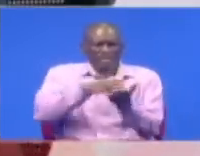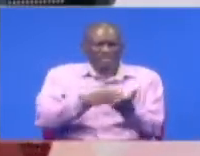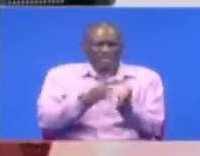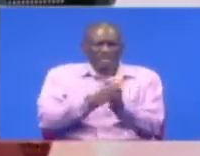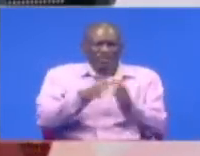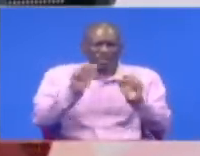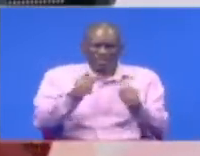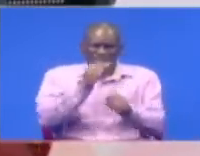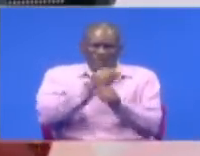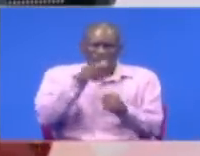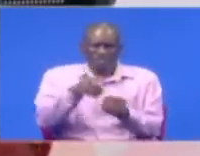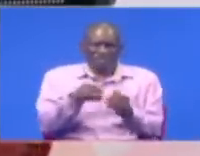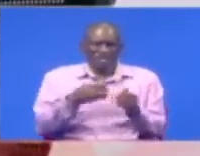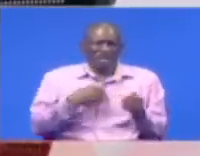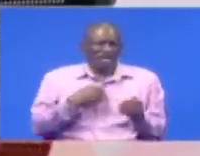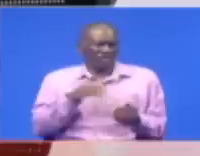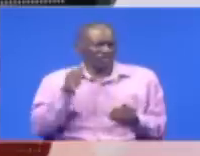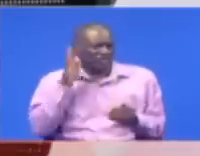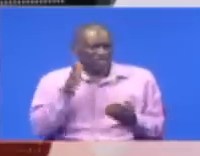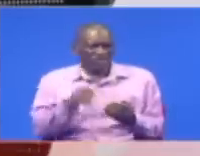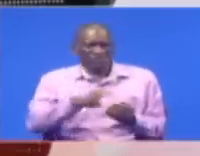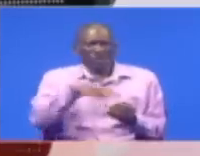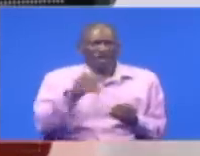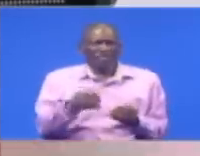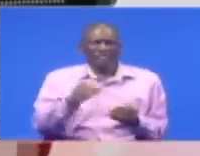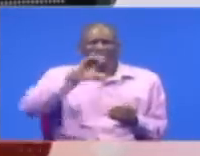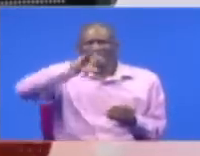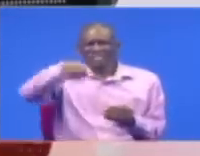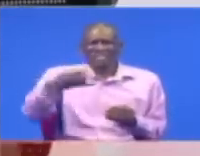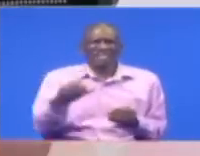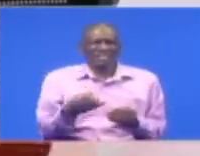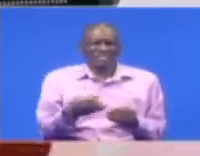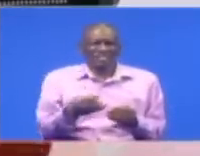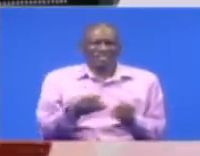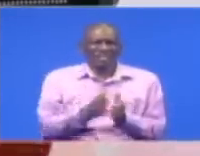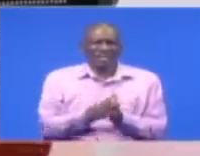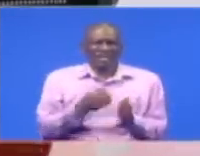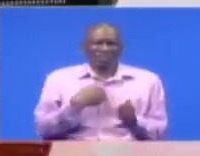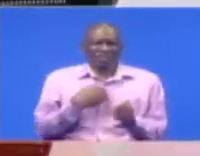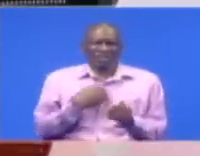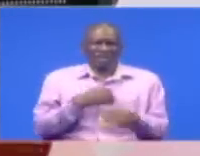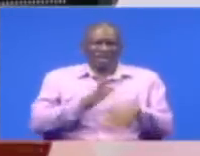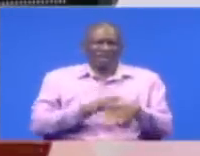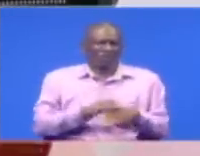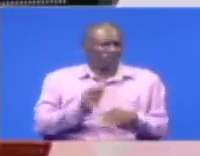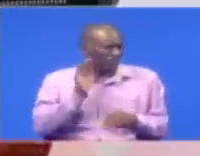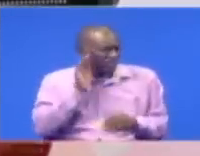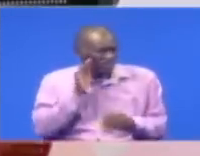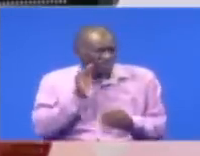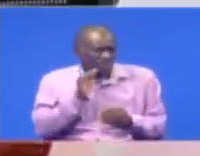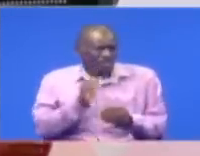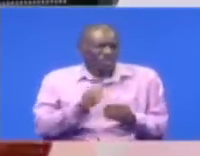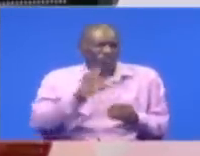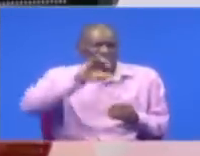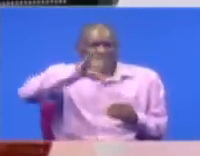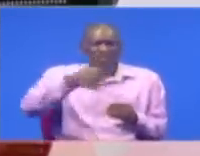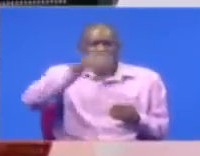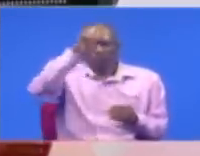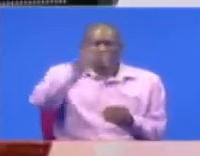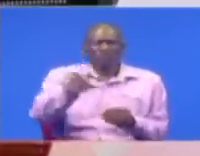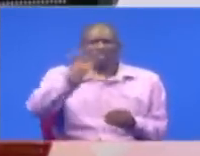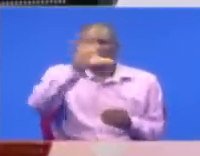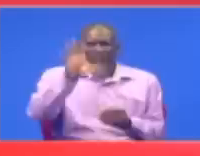can do this, and I've listened to other chief justices. I'm a keen listener of the Chief Justice of South